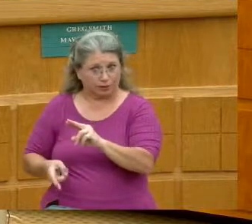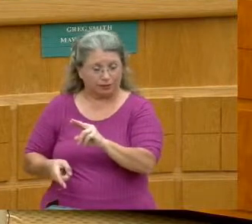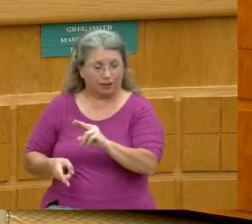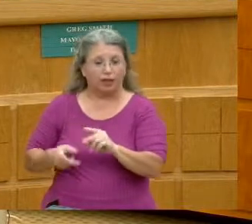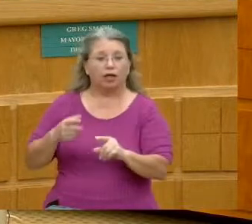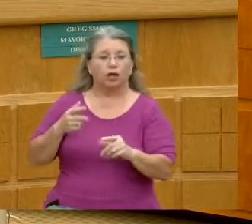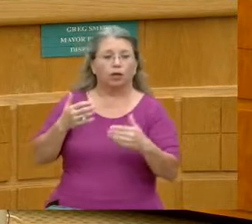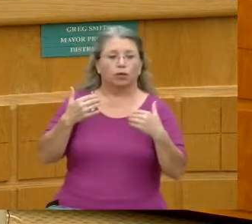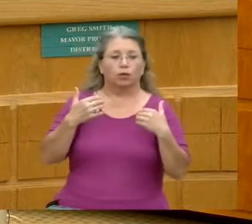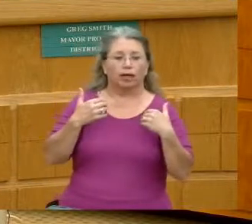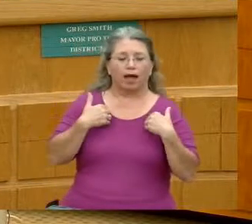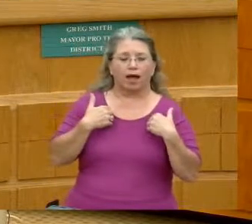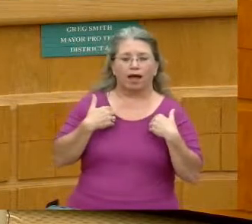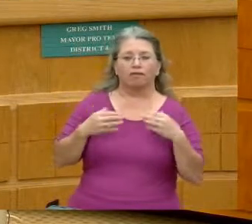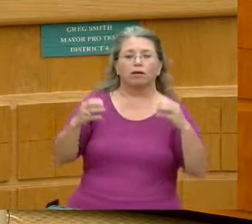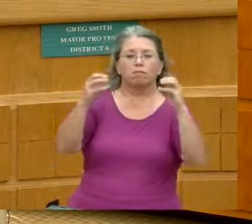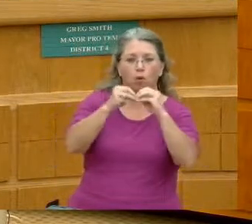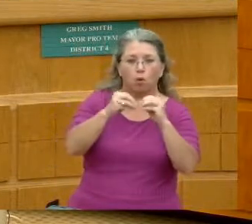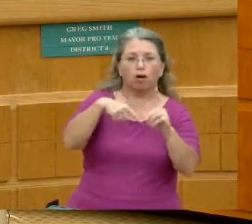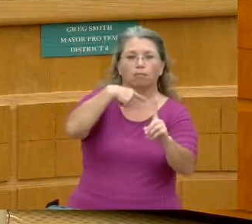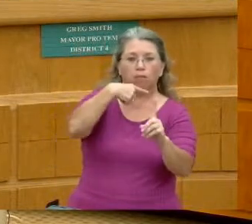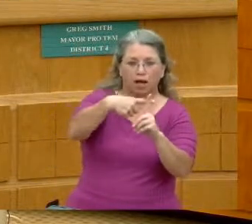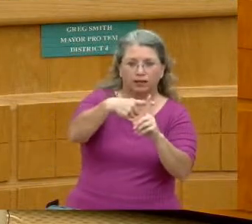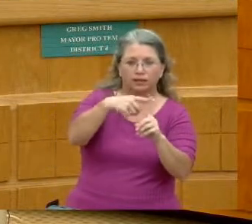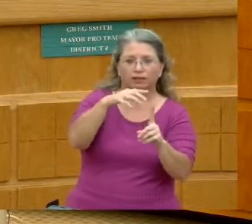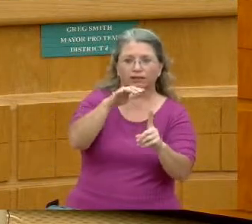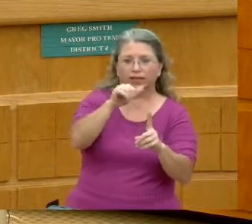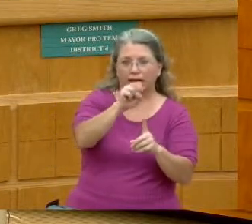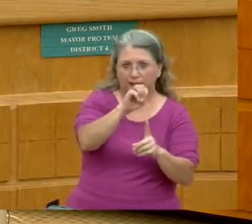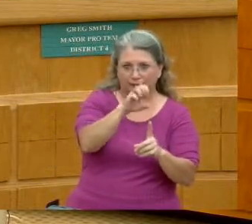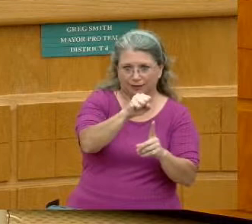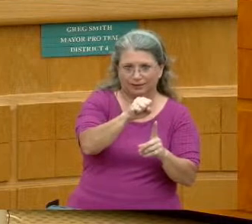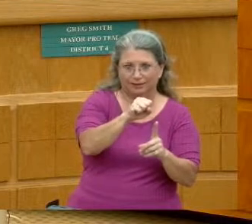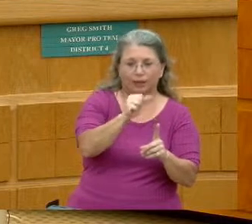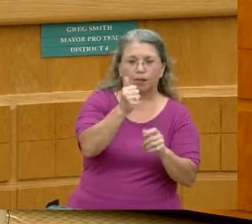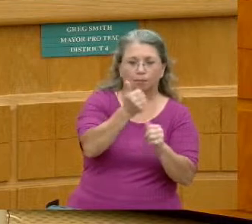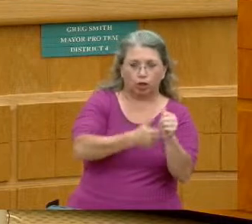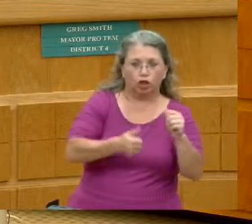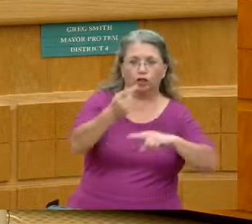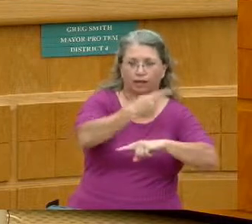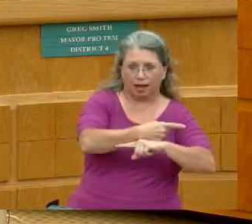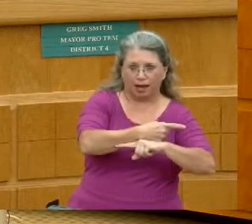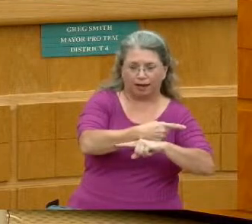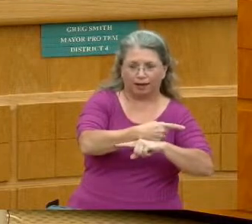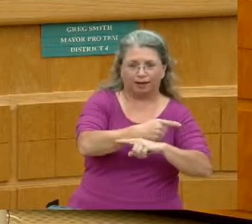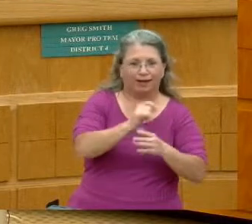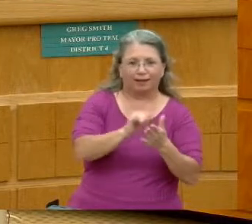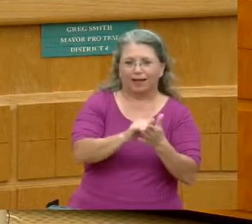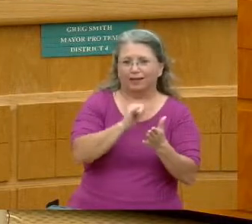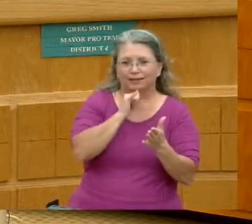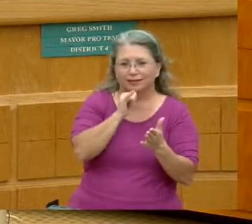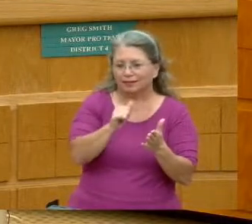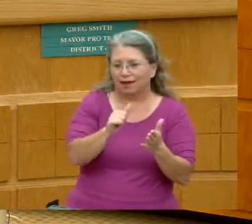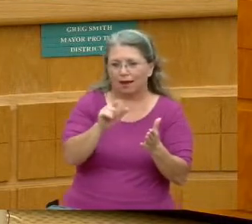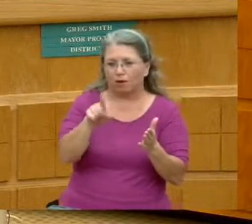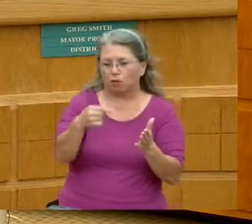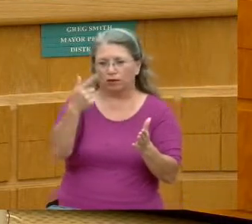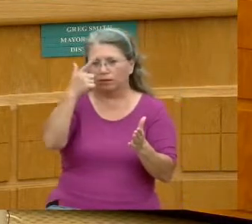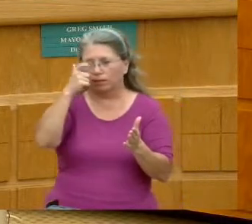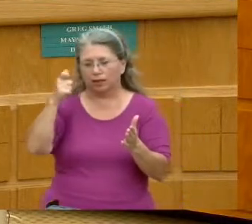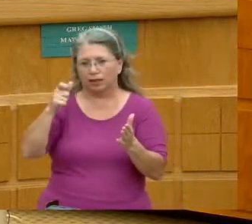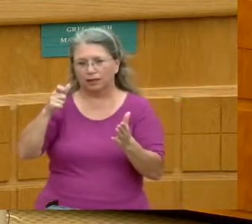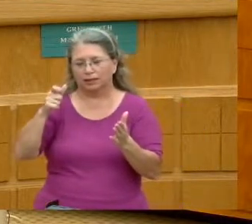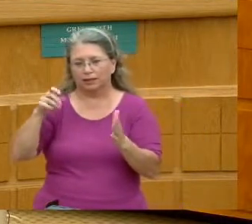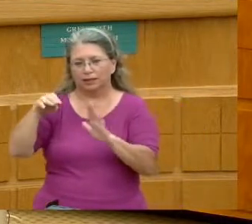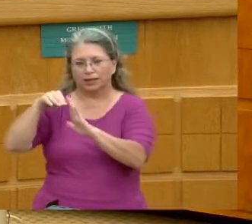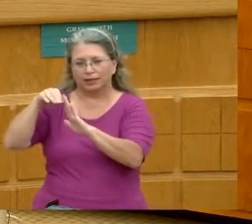have less tests overall, but more positive cases per day. So that's not just because of a decline in the number of tests, it's